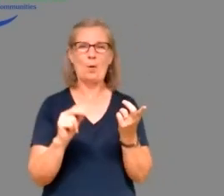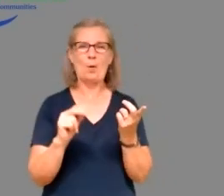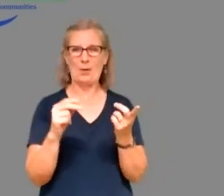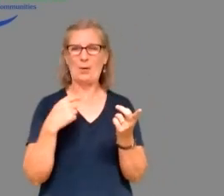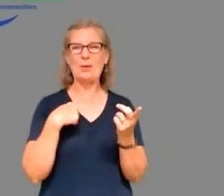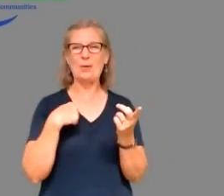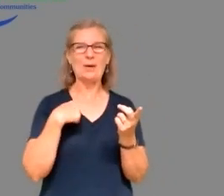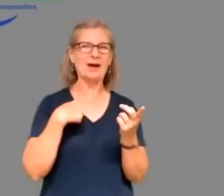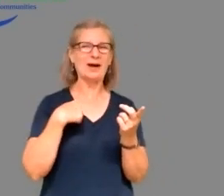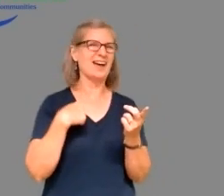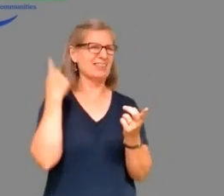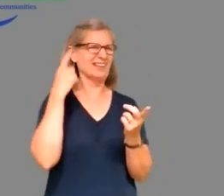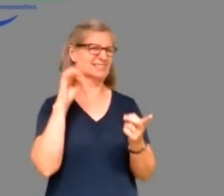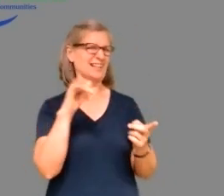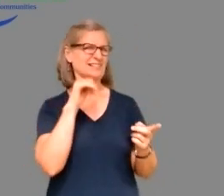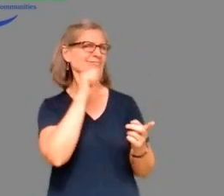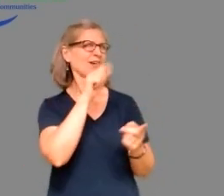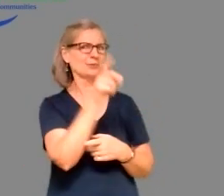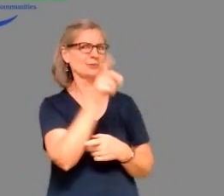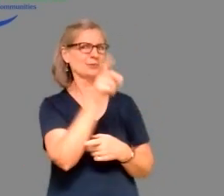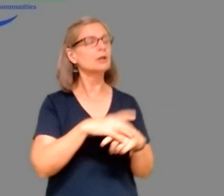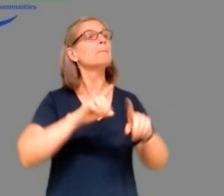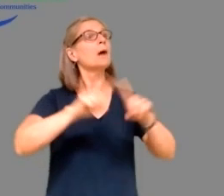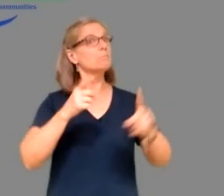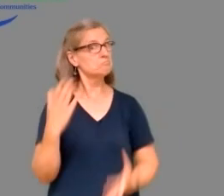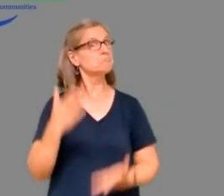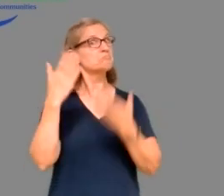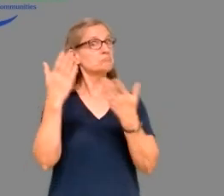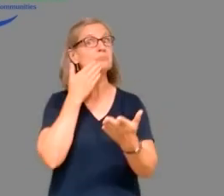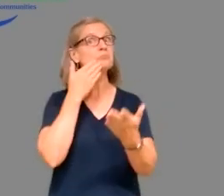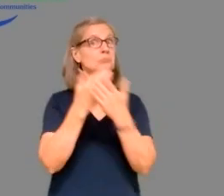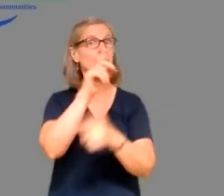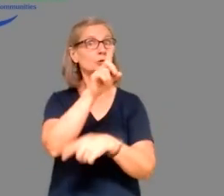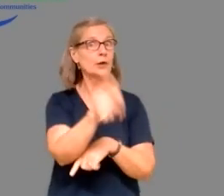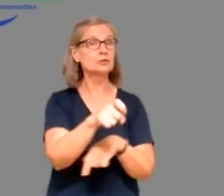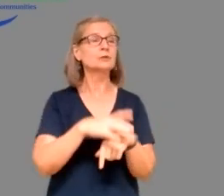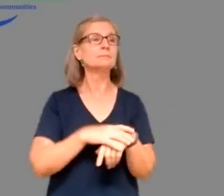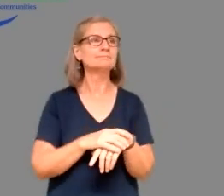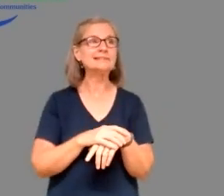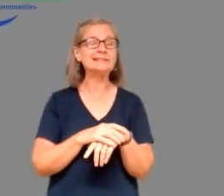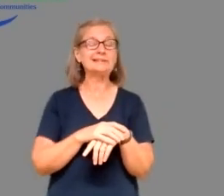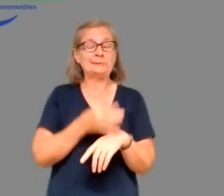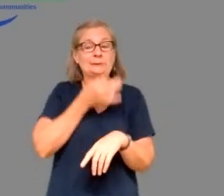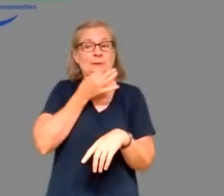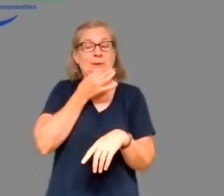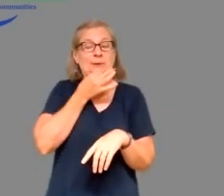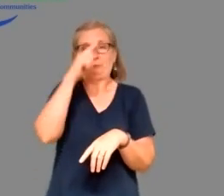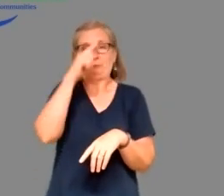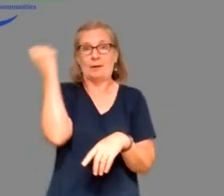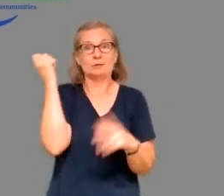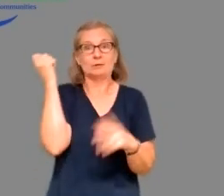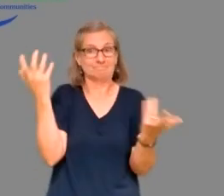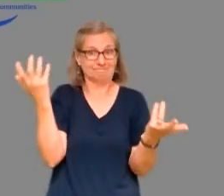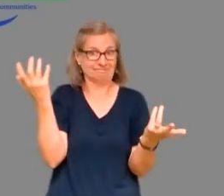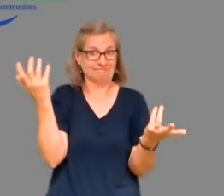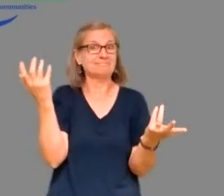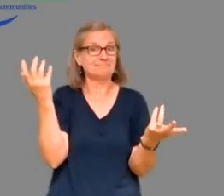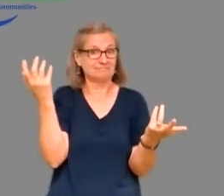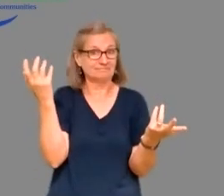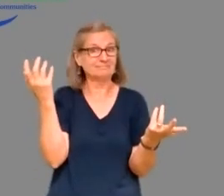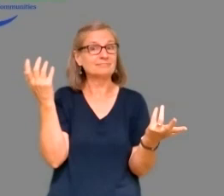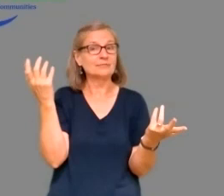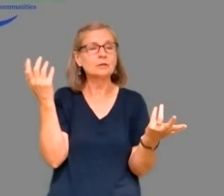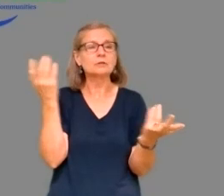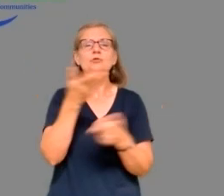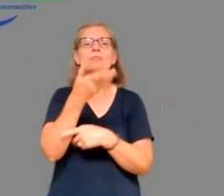I think that. That brings up a good question, though. We're walking right into summer, and things like the South